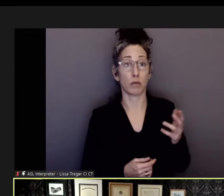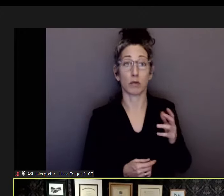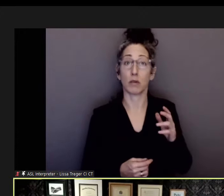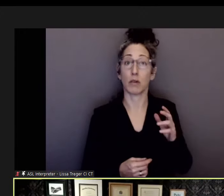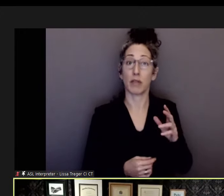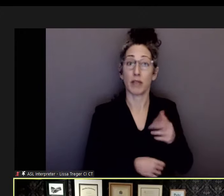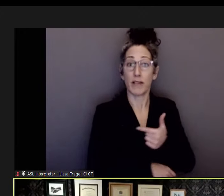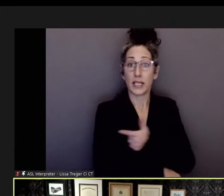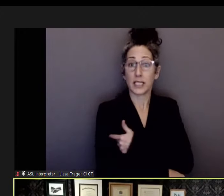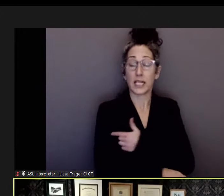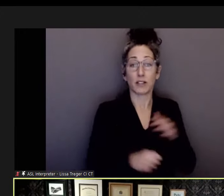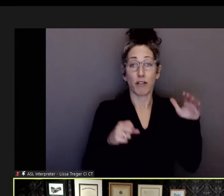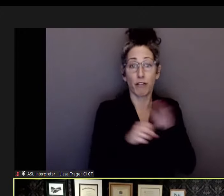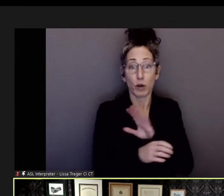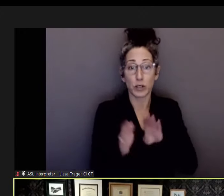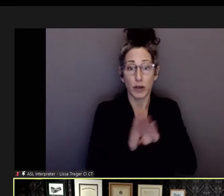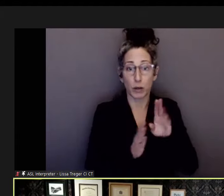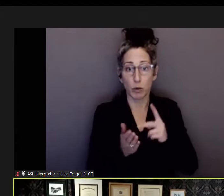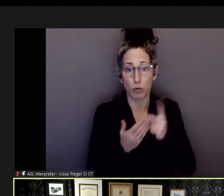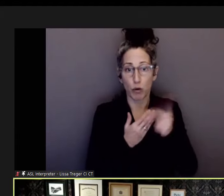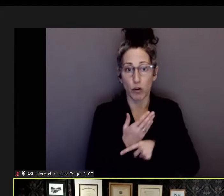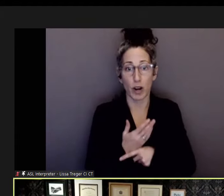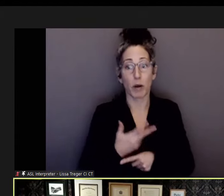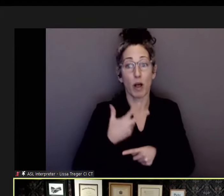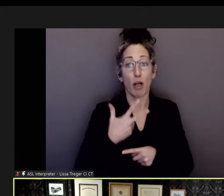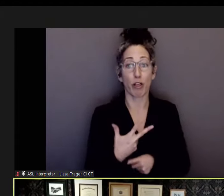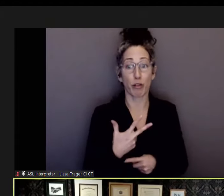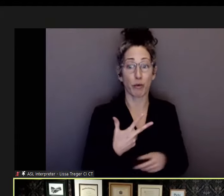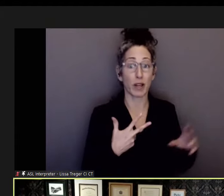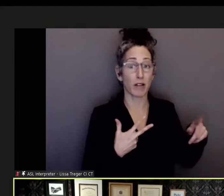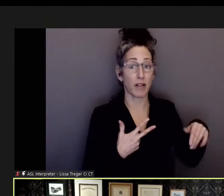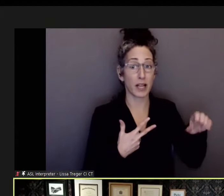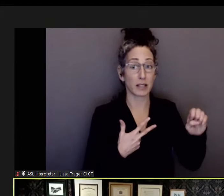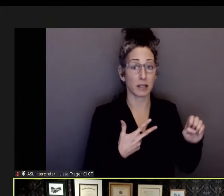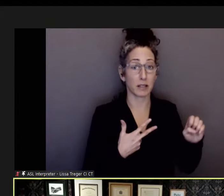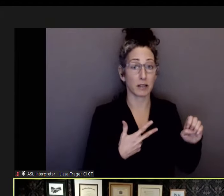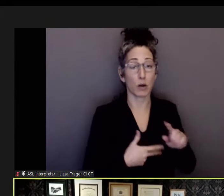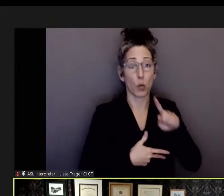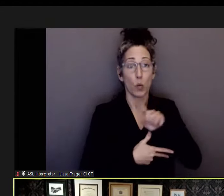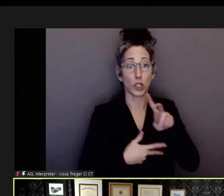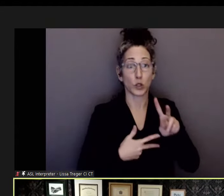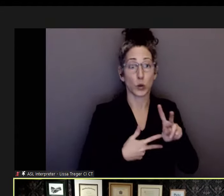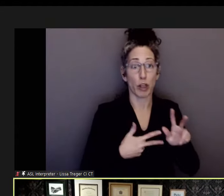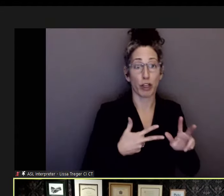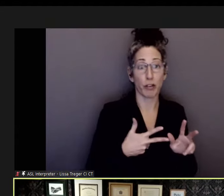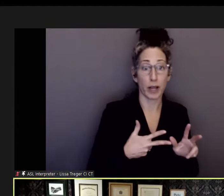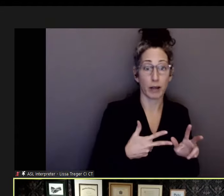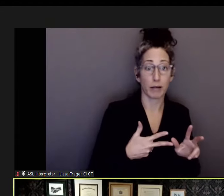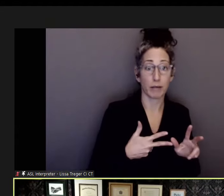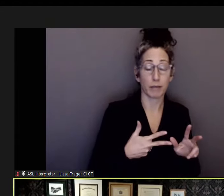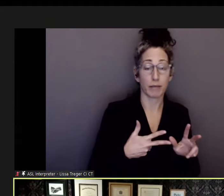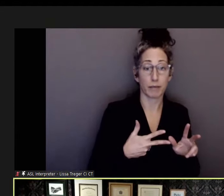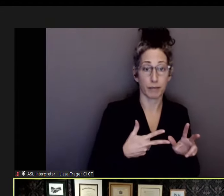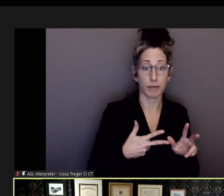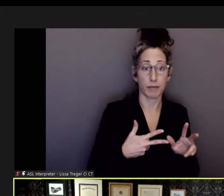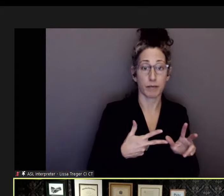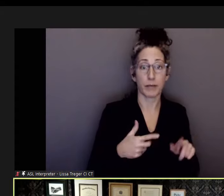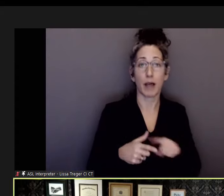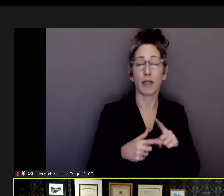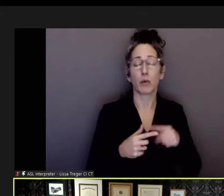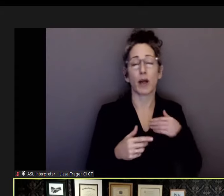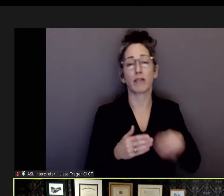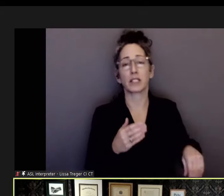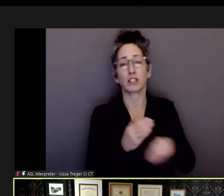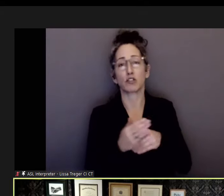development program, including 3 phases, phase 1, phase 2, and phase 3, plus additional studies that we're going to do in